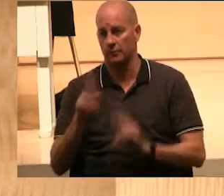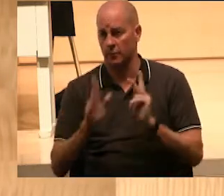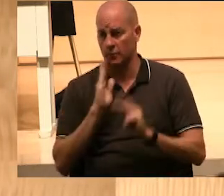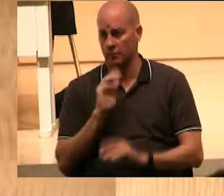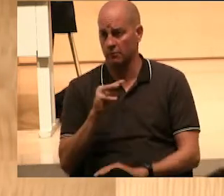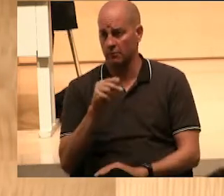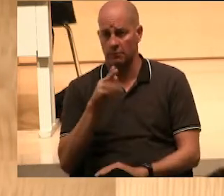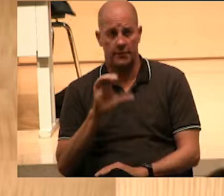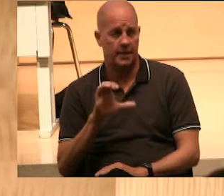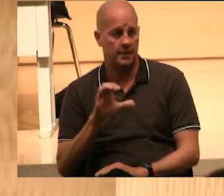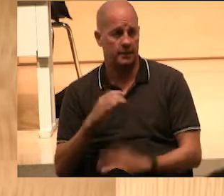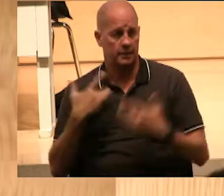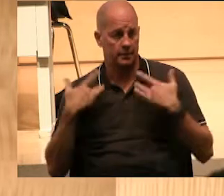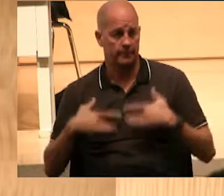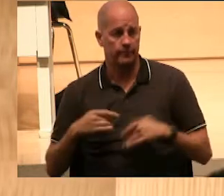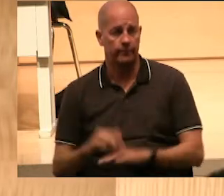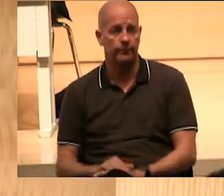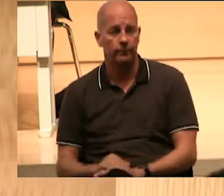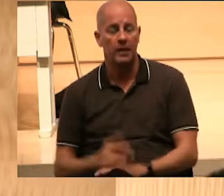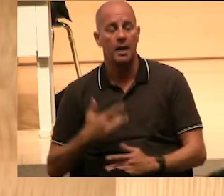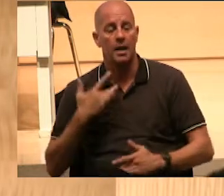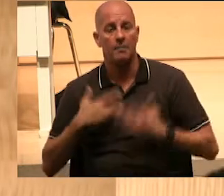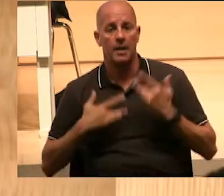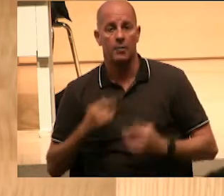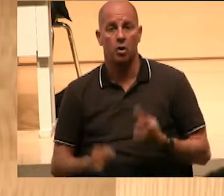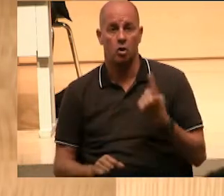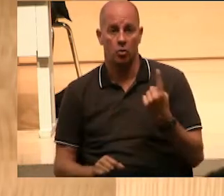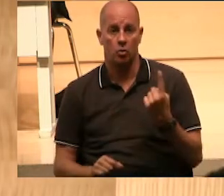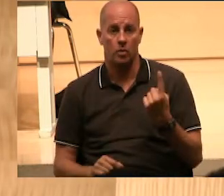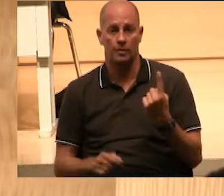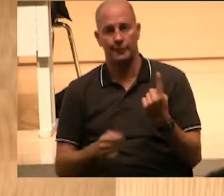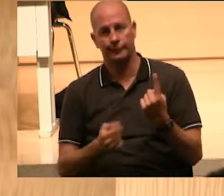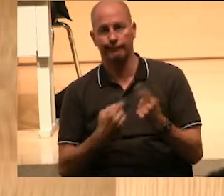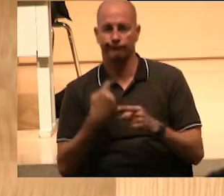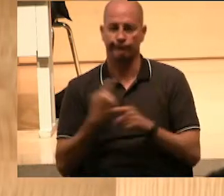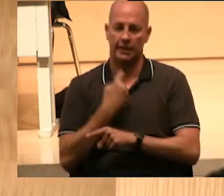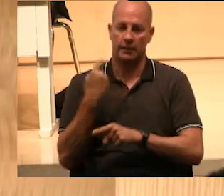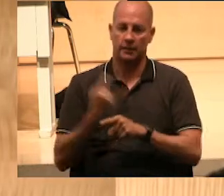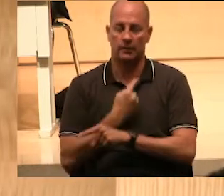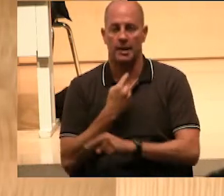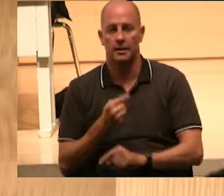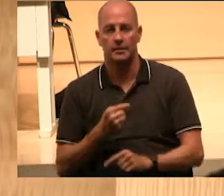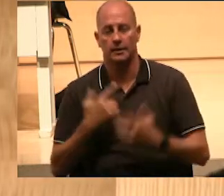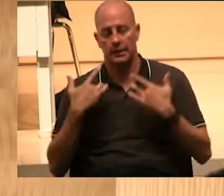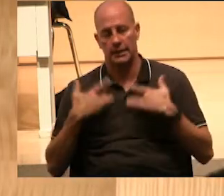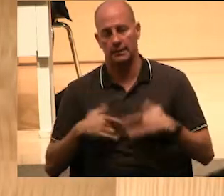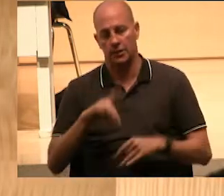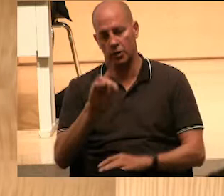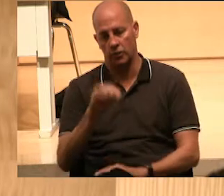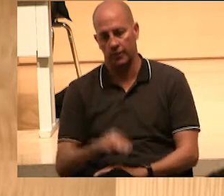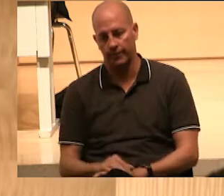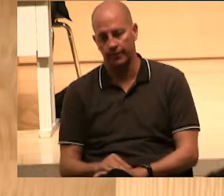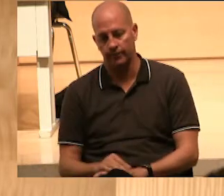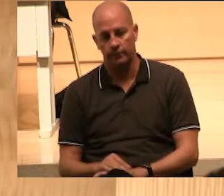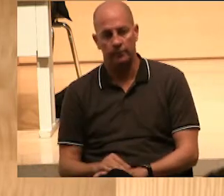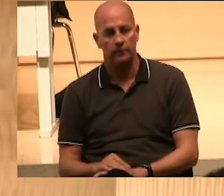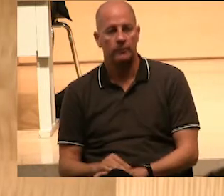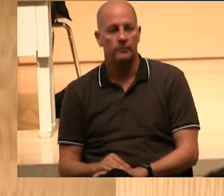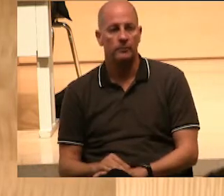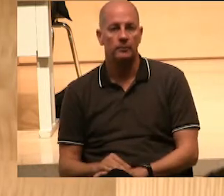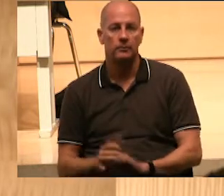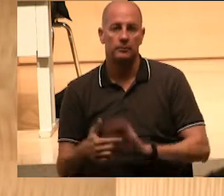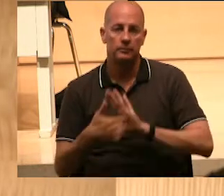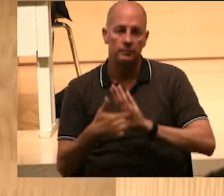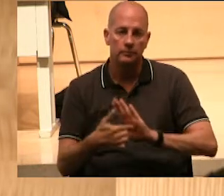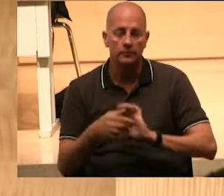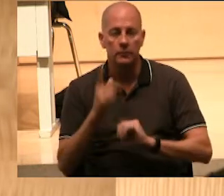that term. Bipolar 1 is kind of the classic manic depressive disorder, and it's characterized by